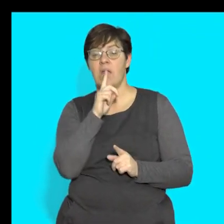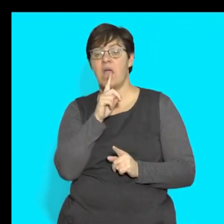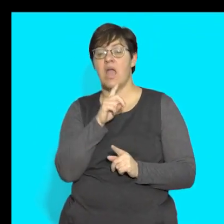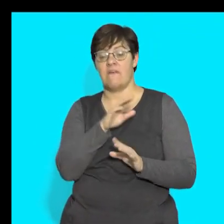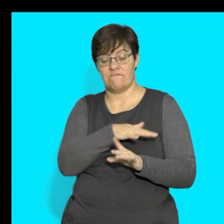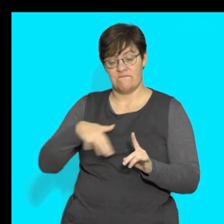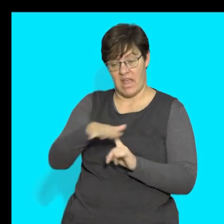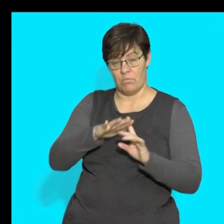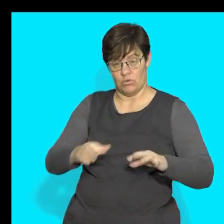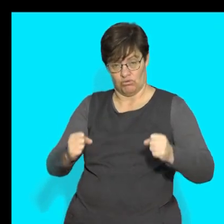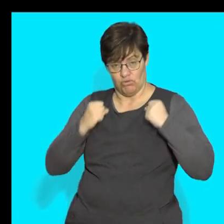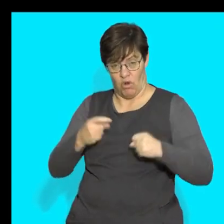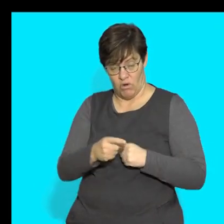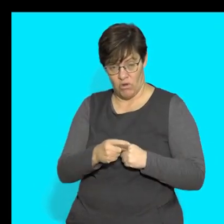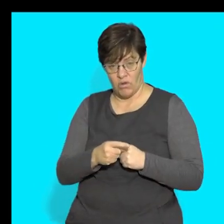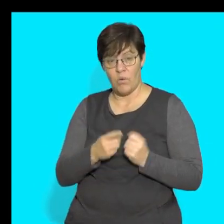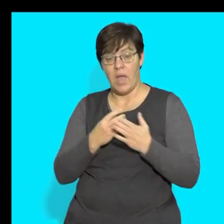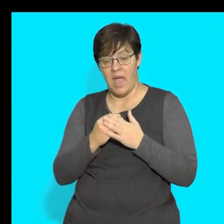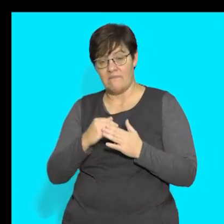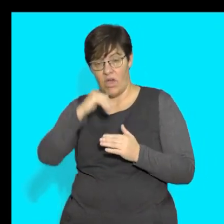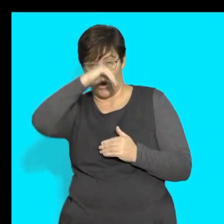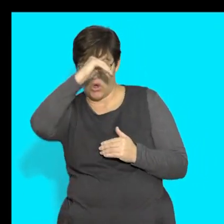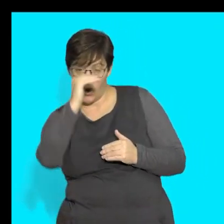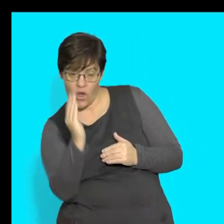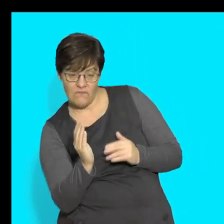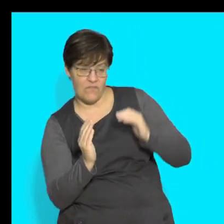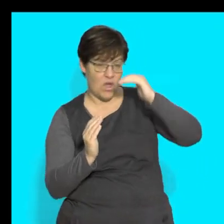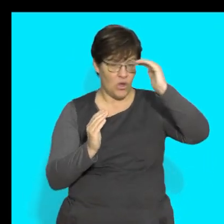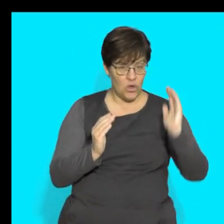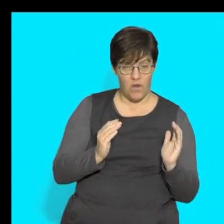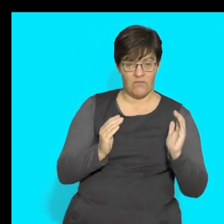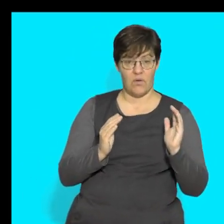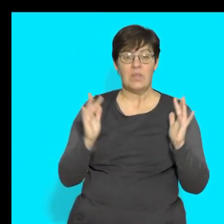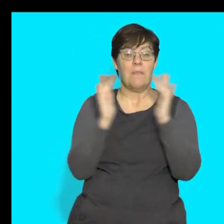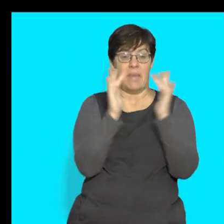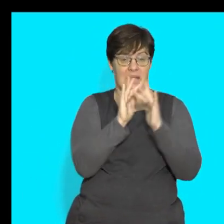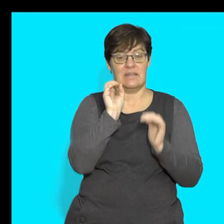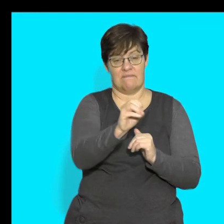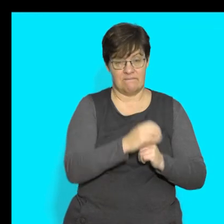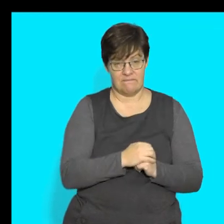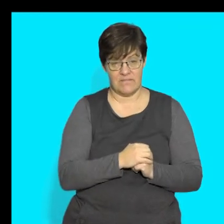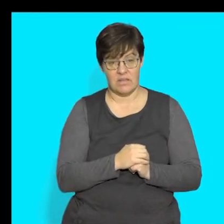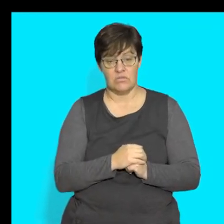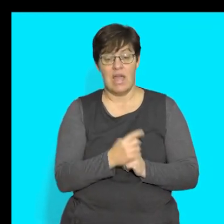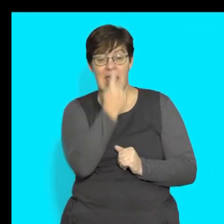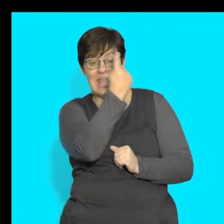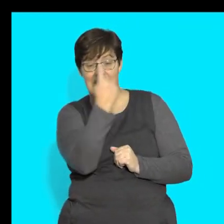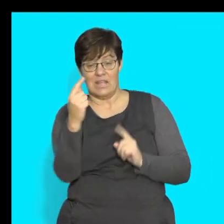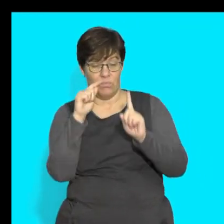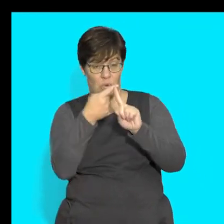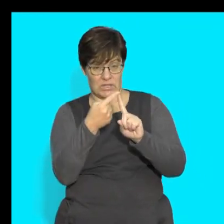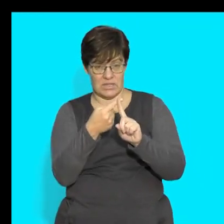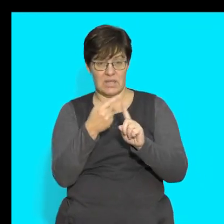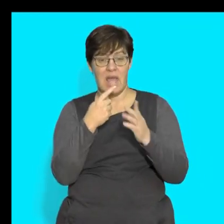that we can strengthen the field, we can create a curve in the magnet as well, so that